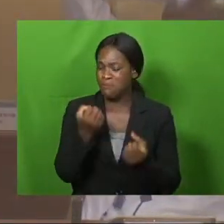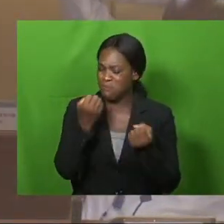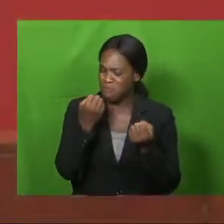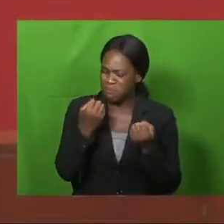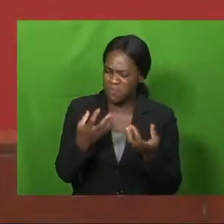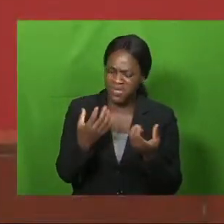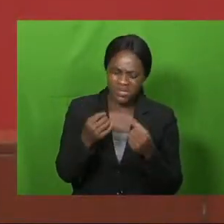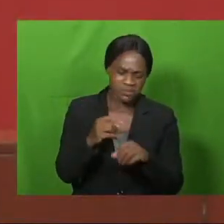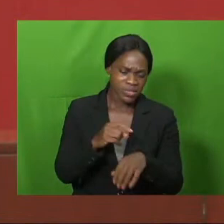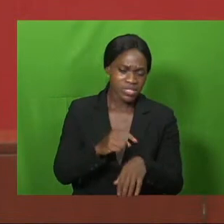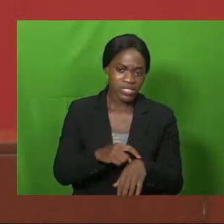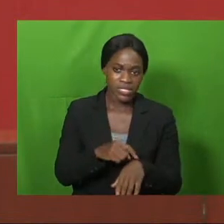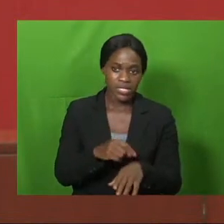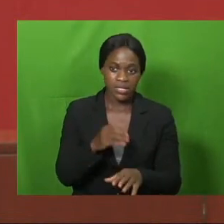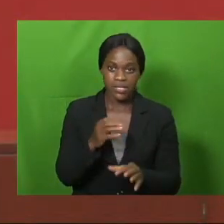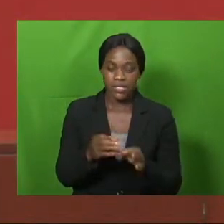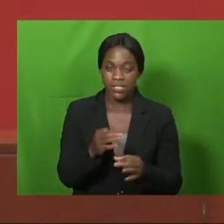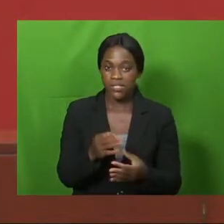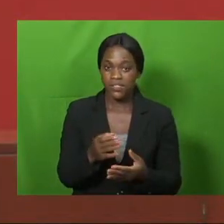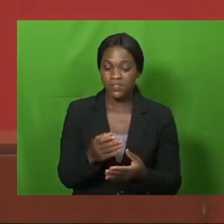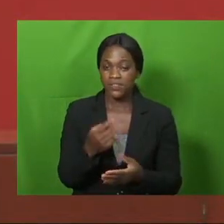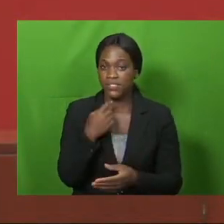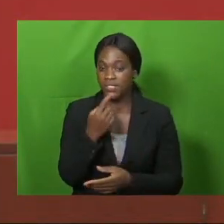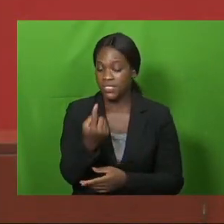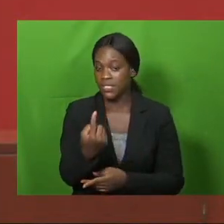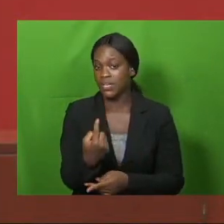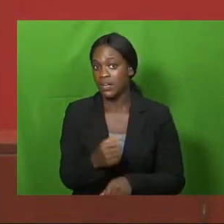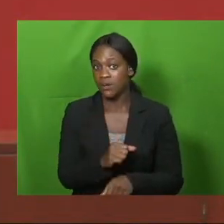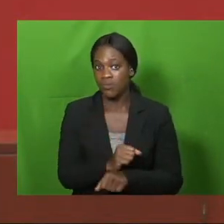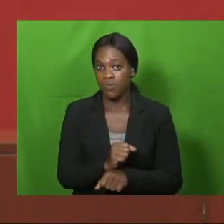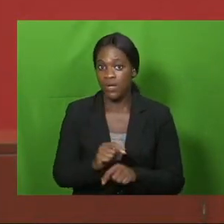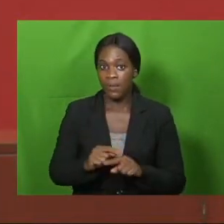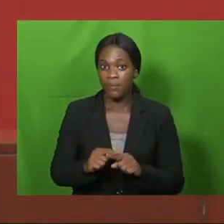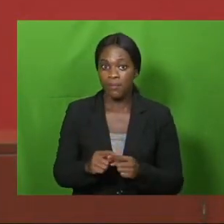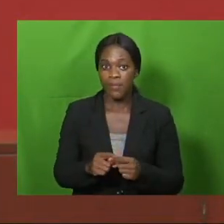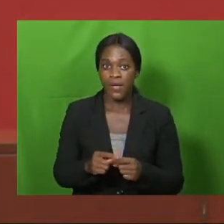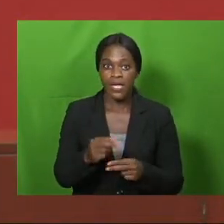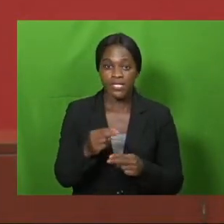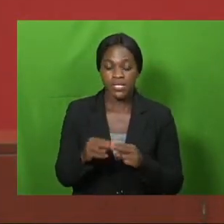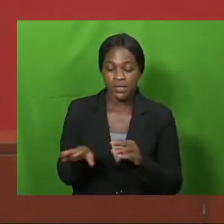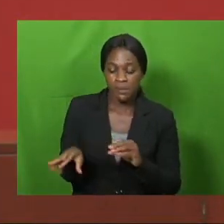his name is appearing in the column of